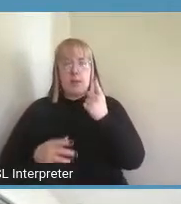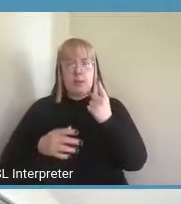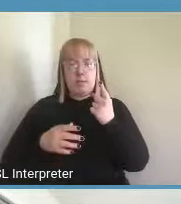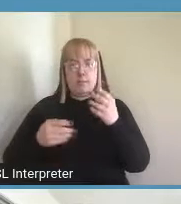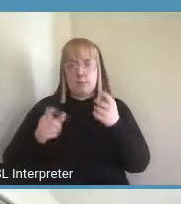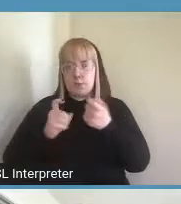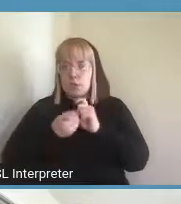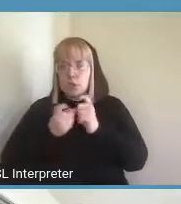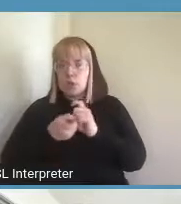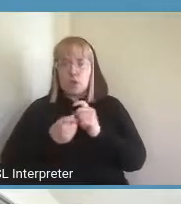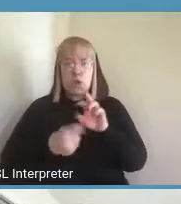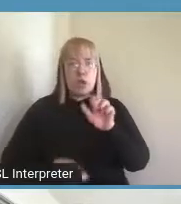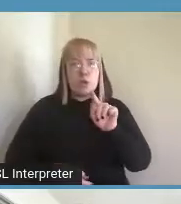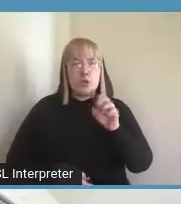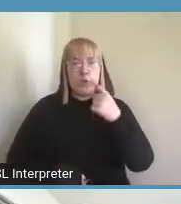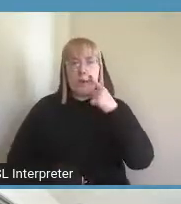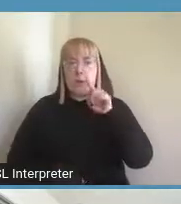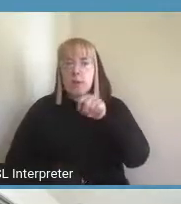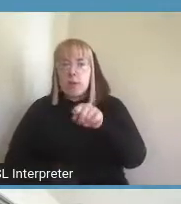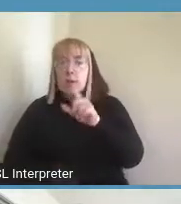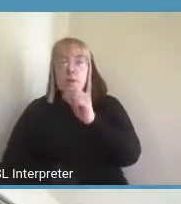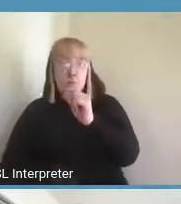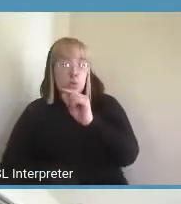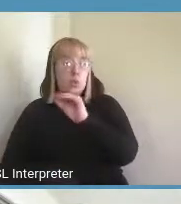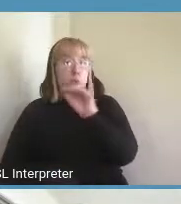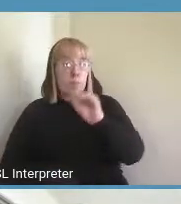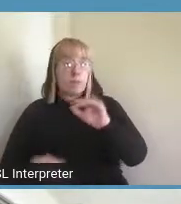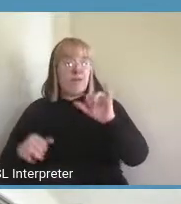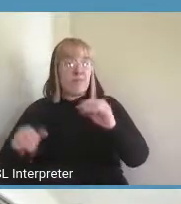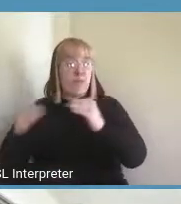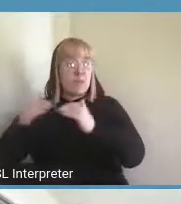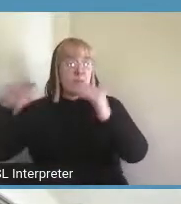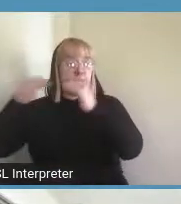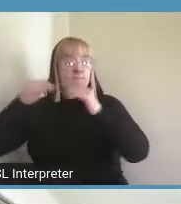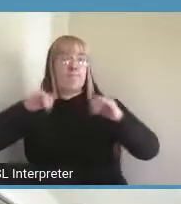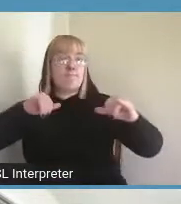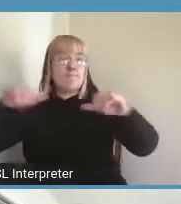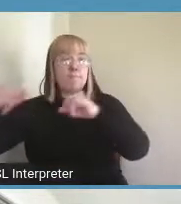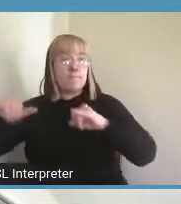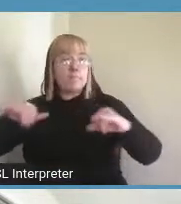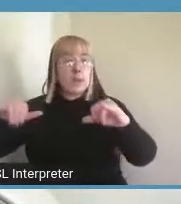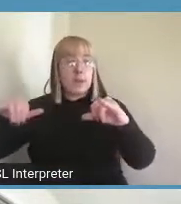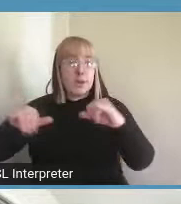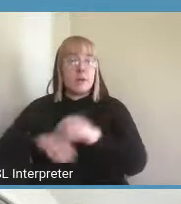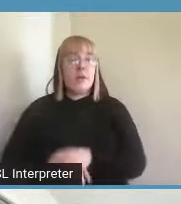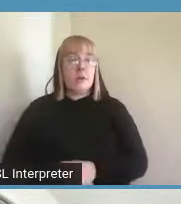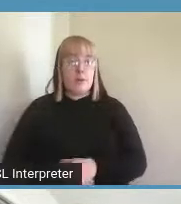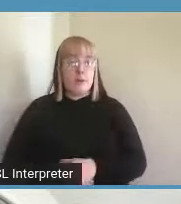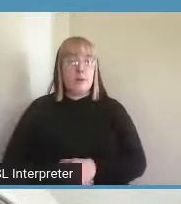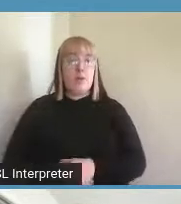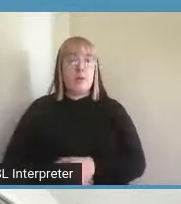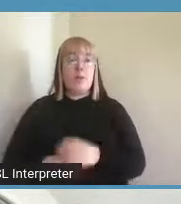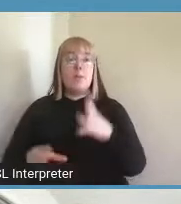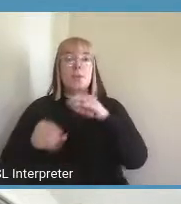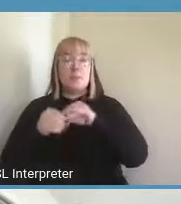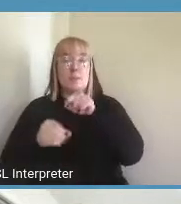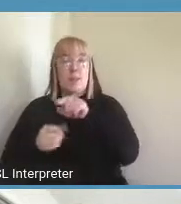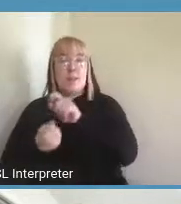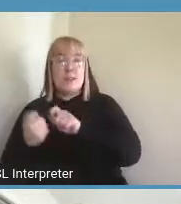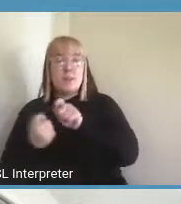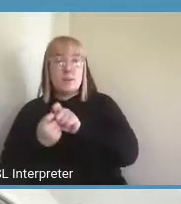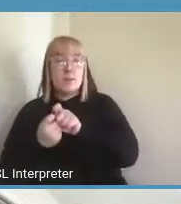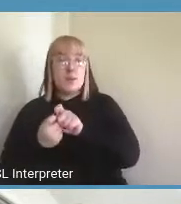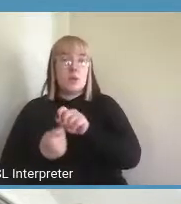nonprofits. 20% is the benchmark for other types of organizations that participate in this particular